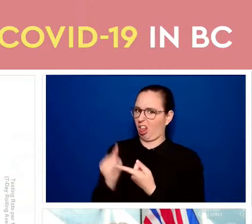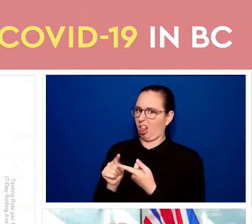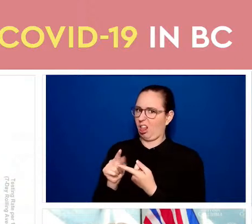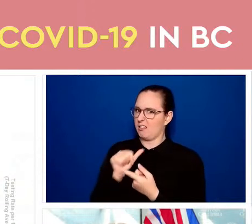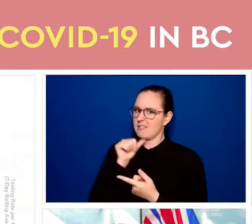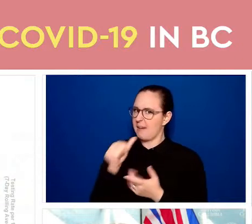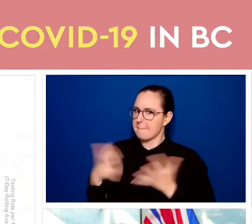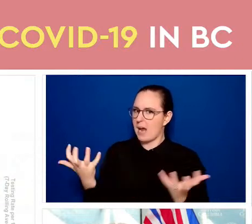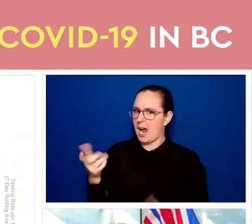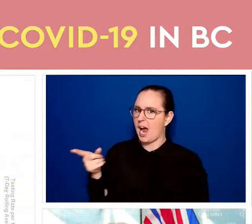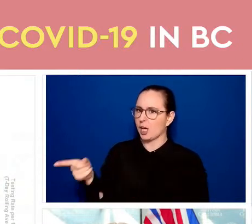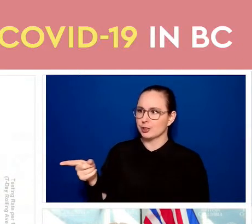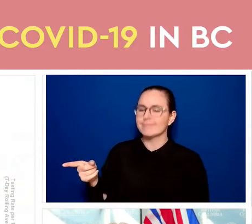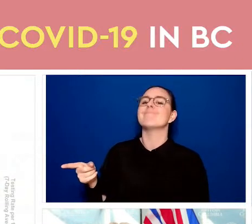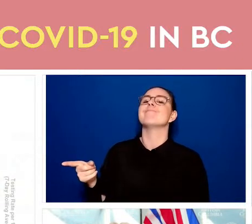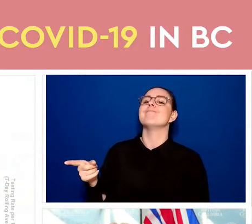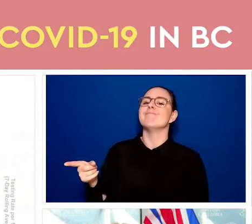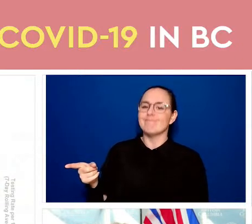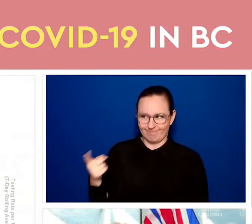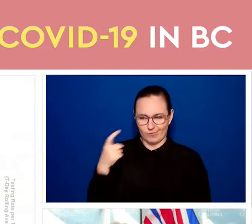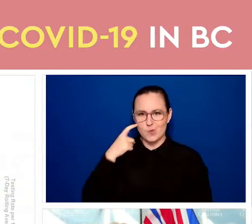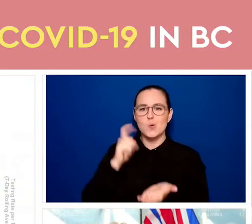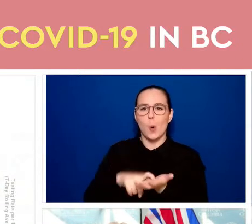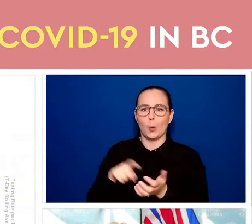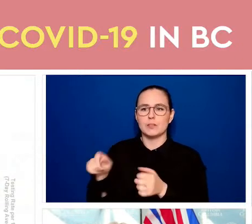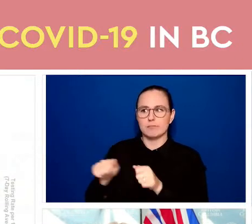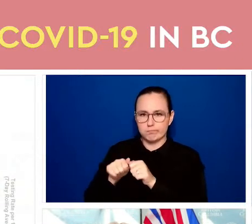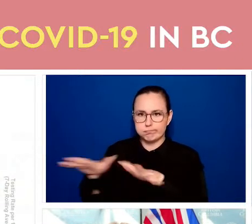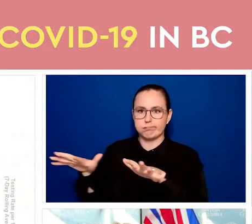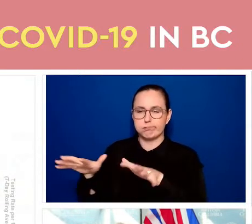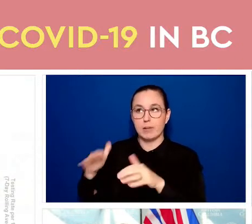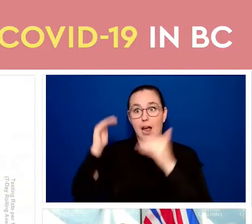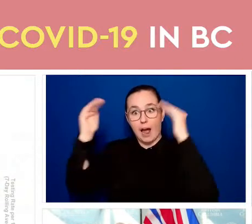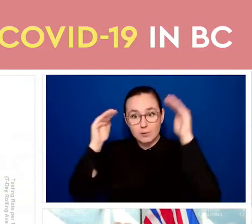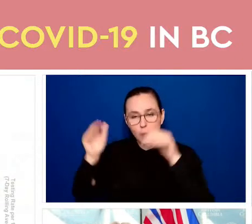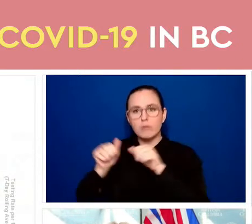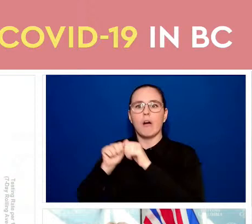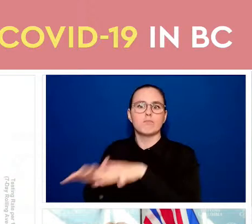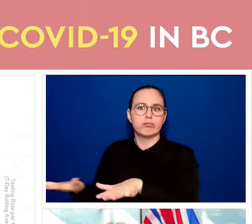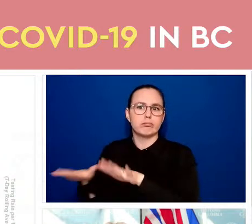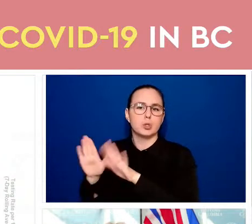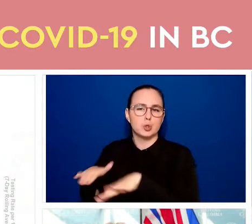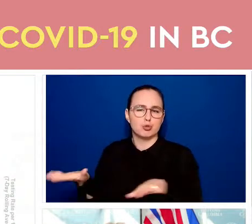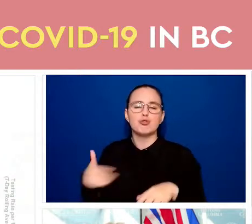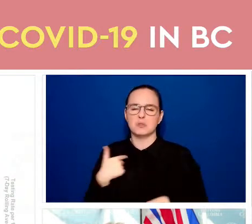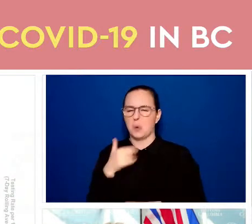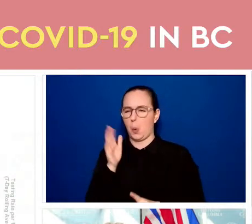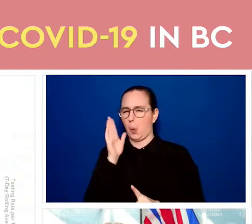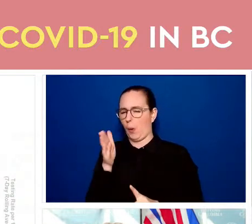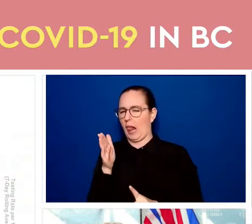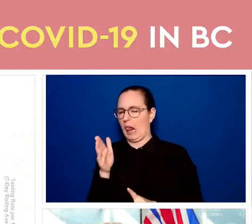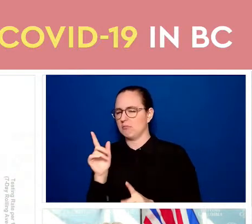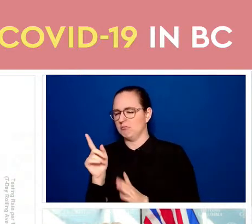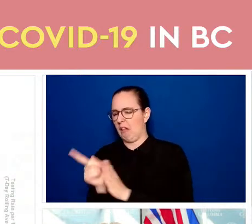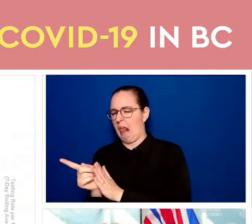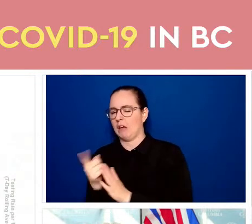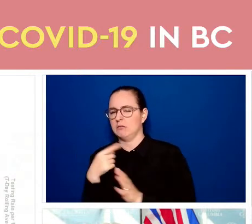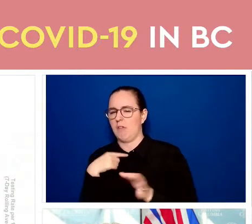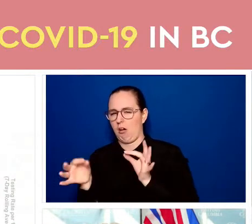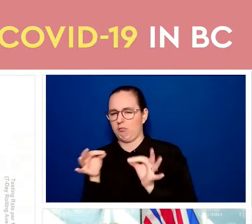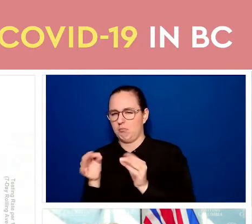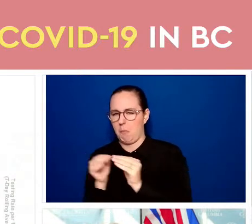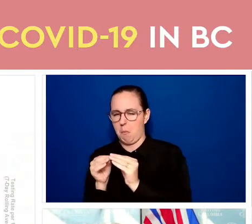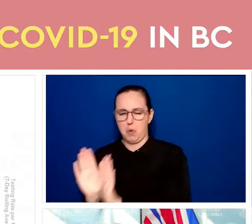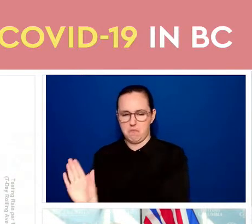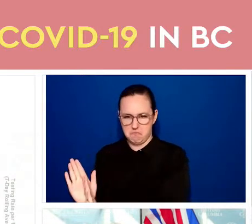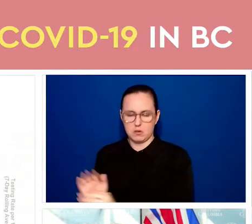well cases take off in adults and other age groups in that community. And I'll have more to say about that in a few minutes. We